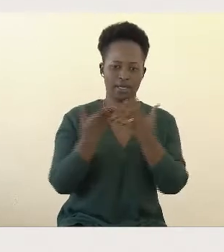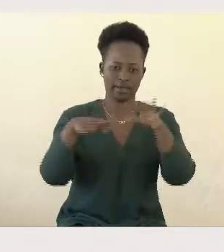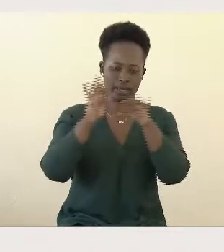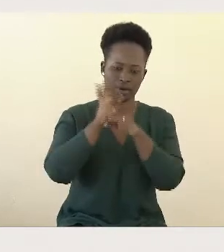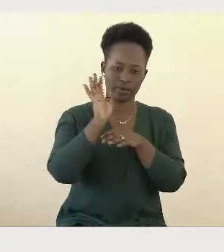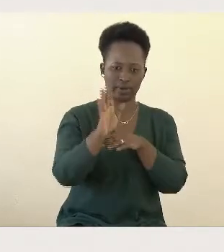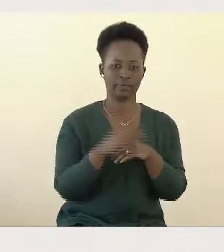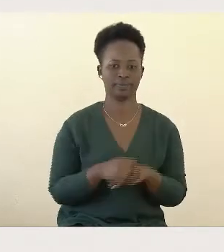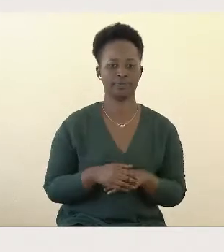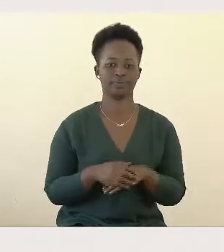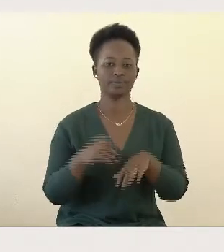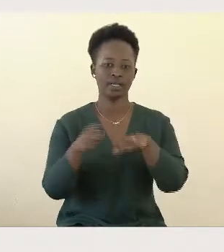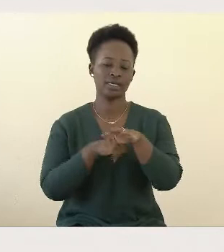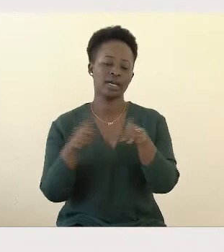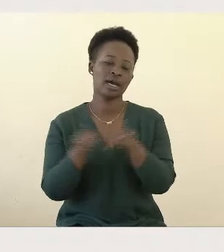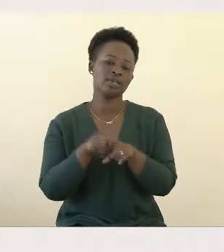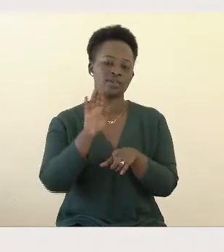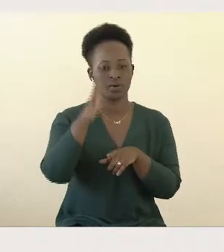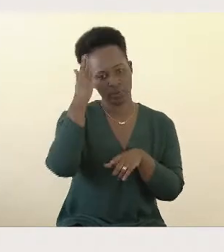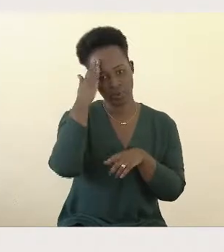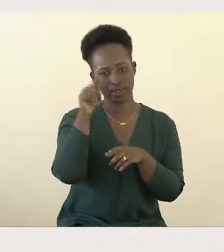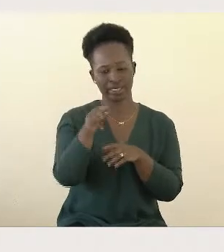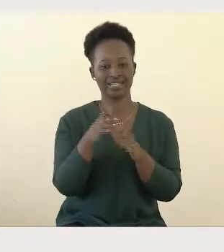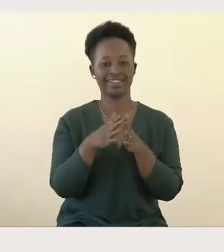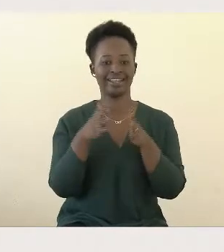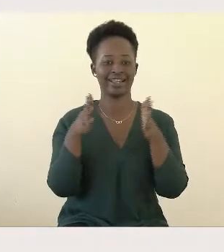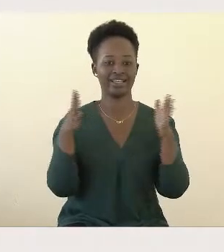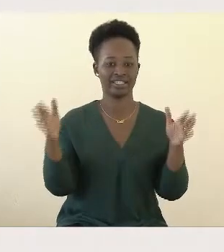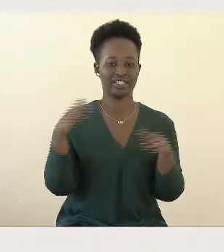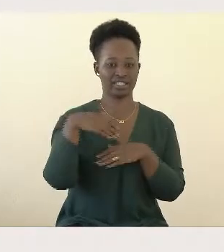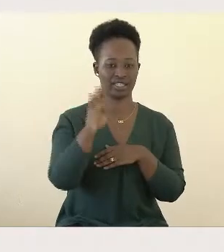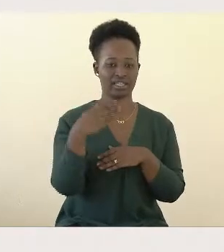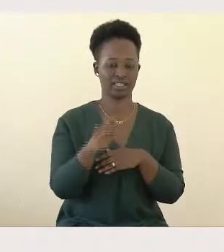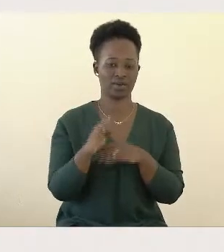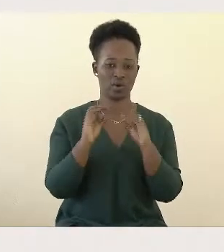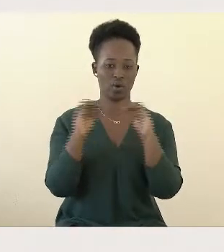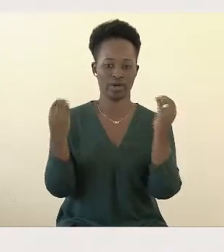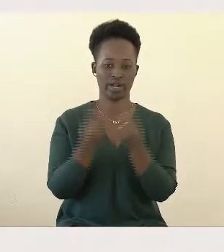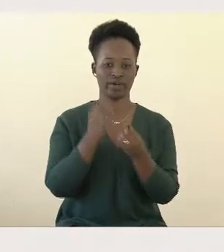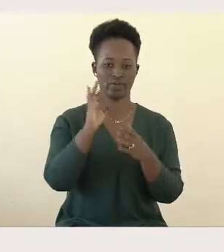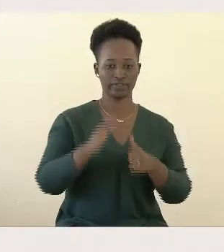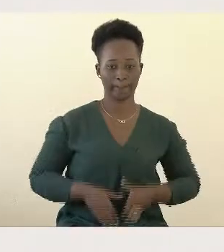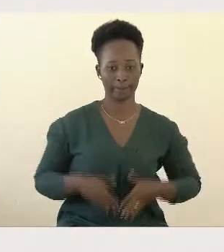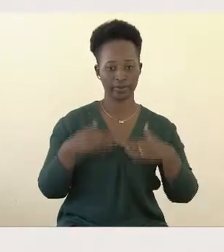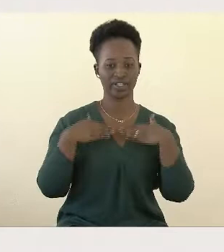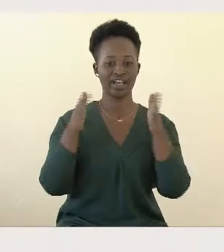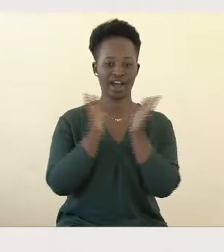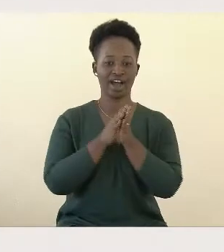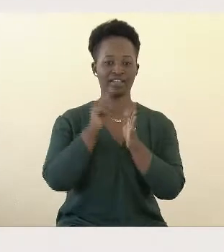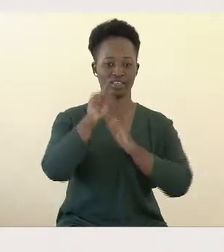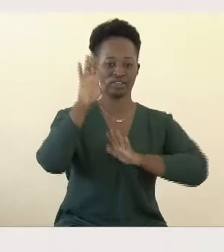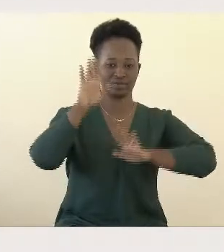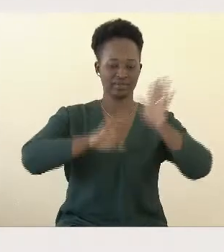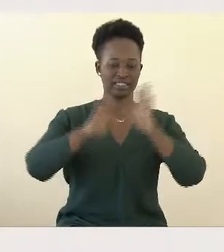The skin, as you know, the skin is the largest external organ of the body, and it performs very